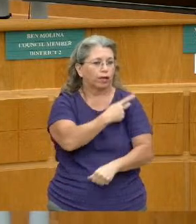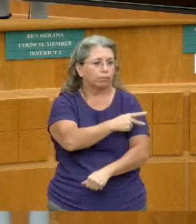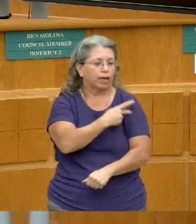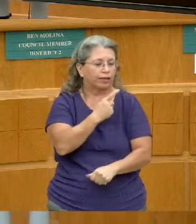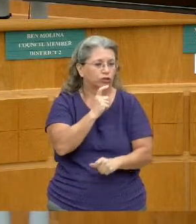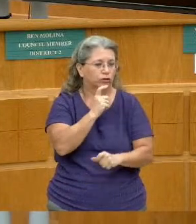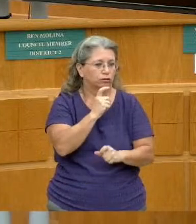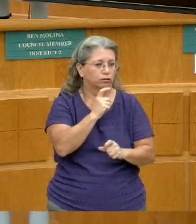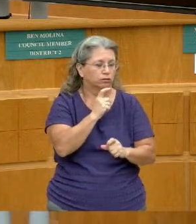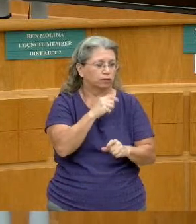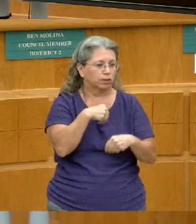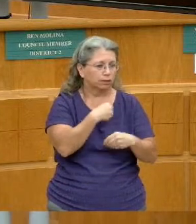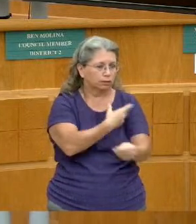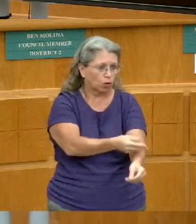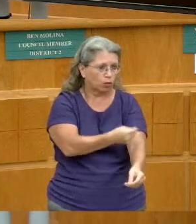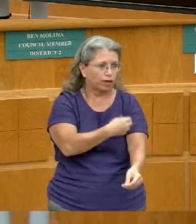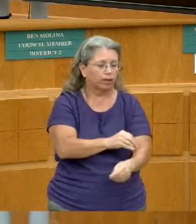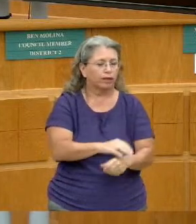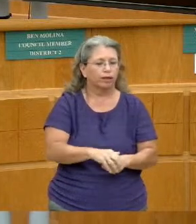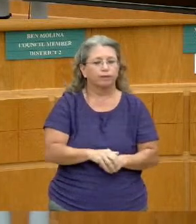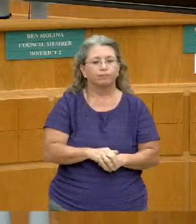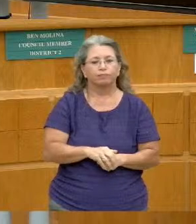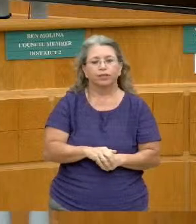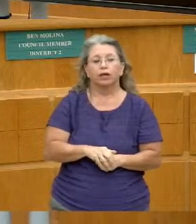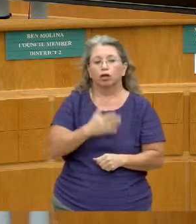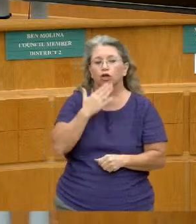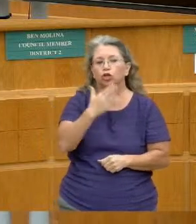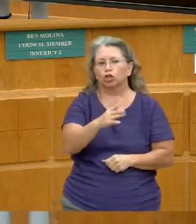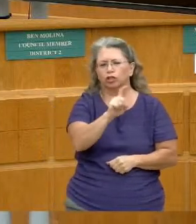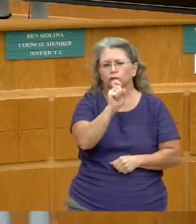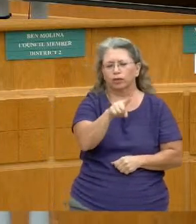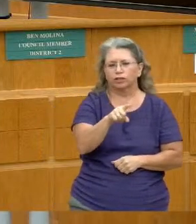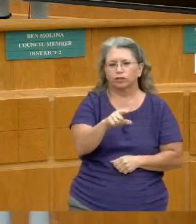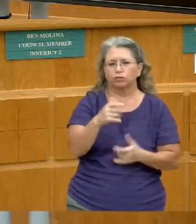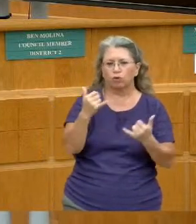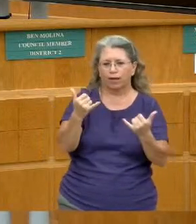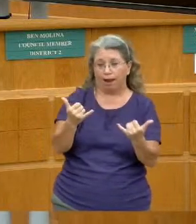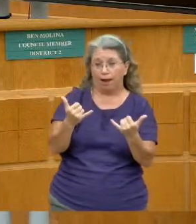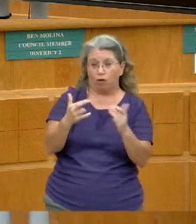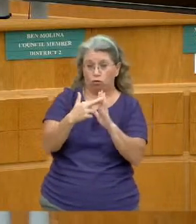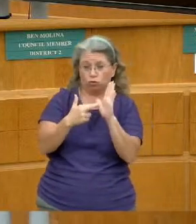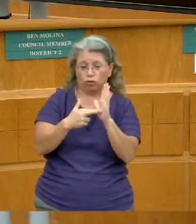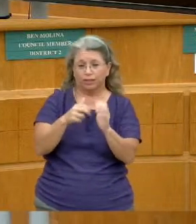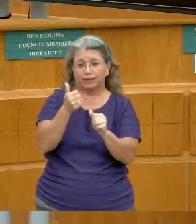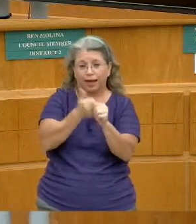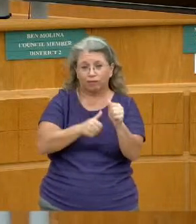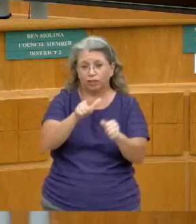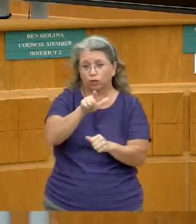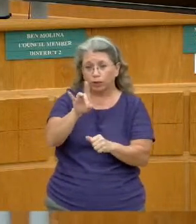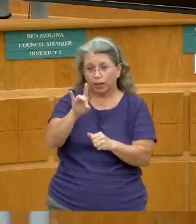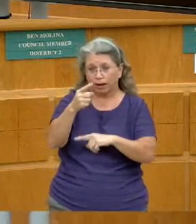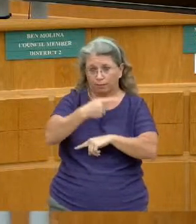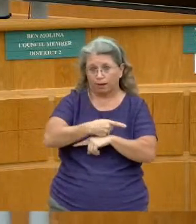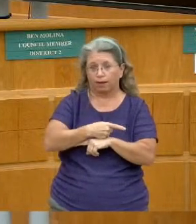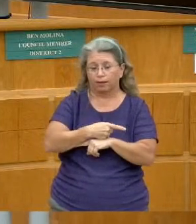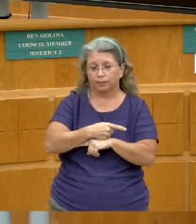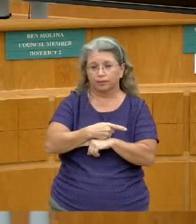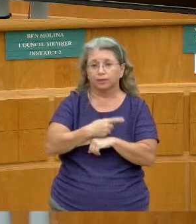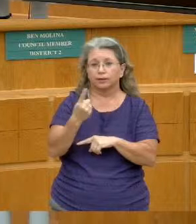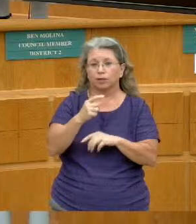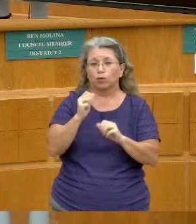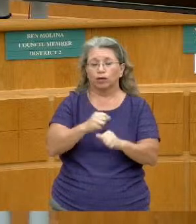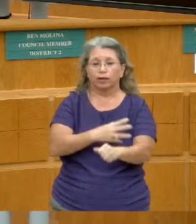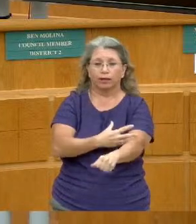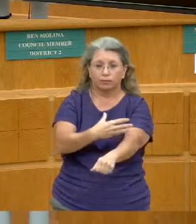blood? So every 28 days is the current rule. Every 28 days, but they're